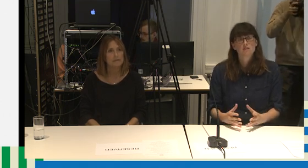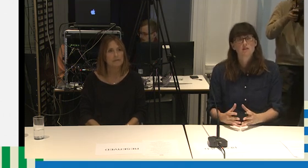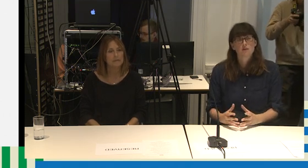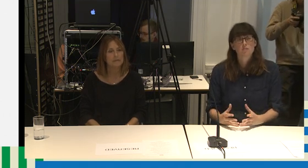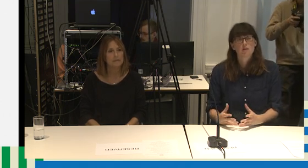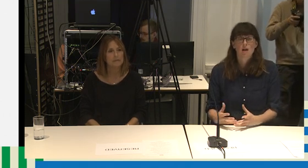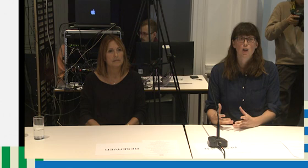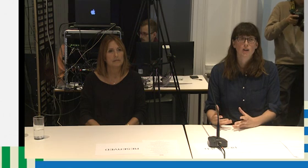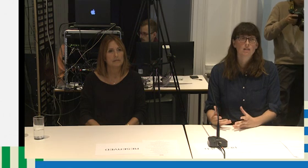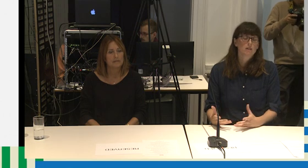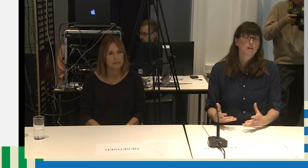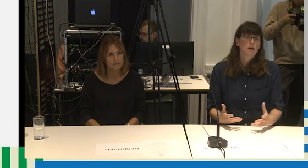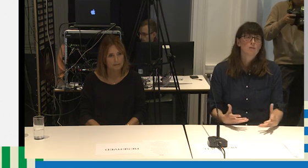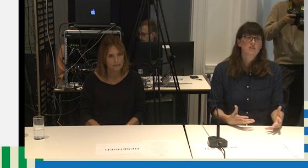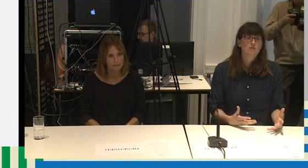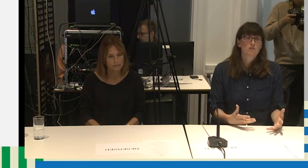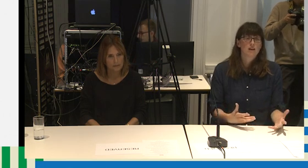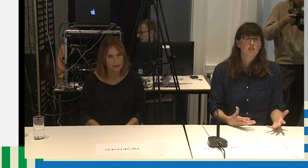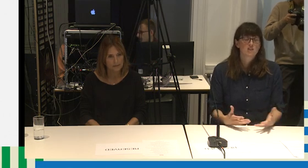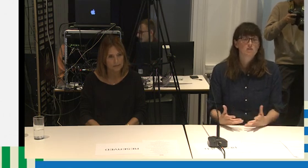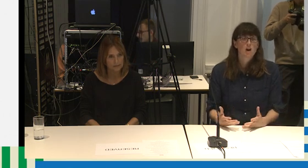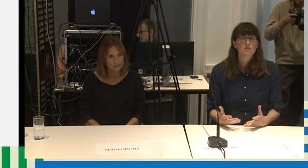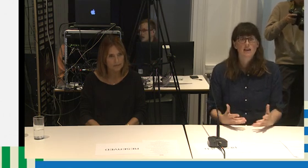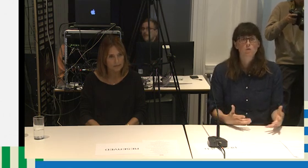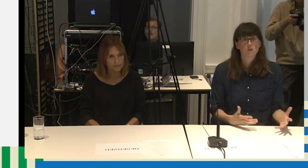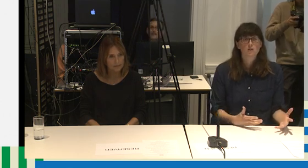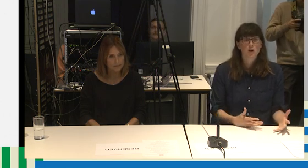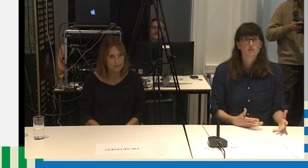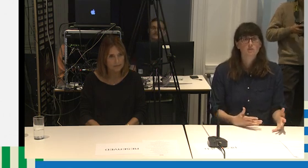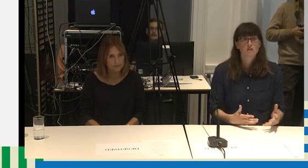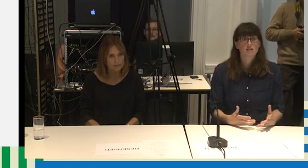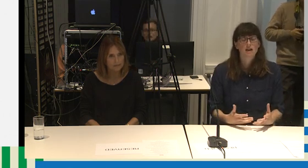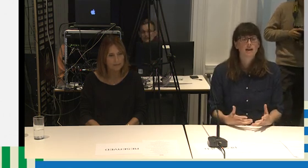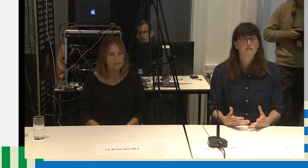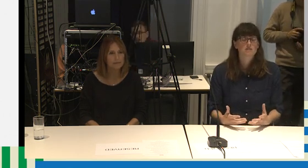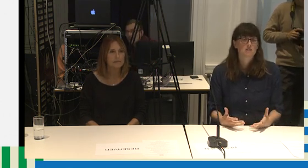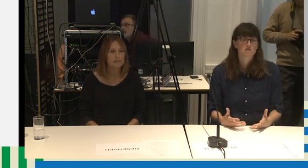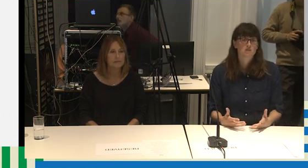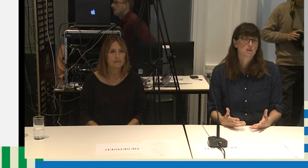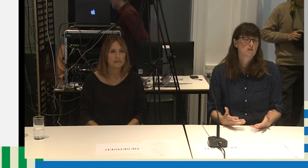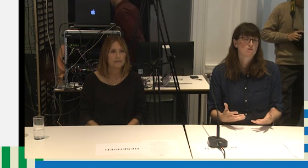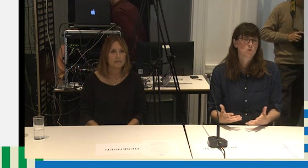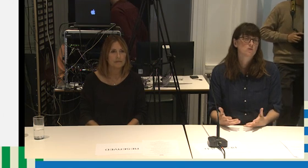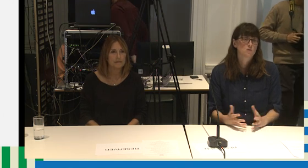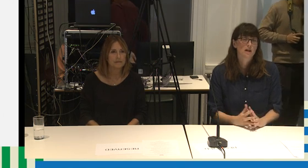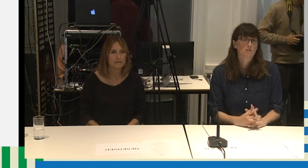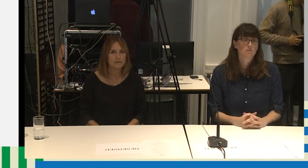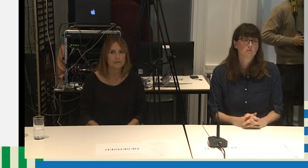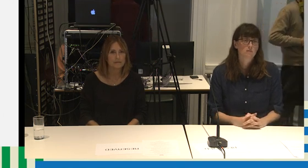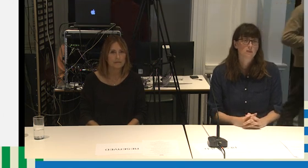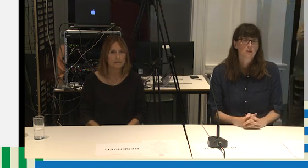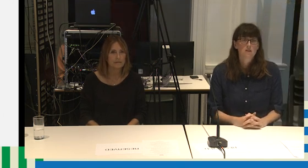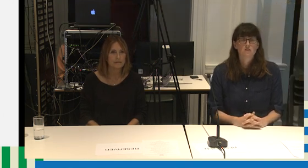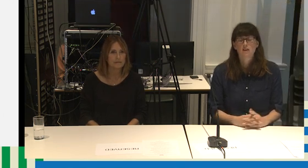It also means that people that are learning in different educational environments and also interpreters can gain access to this resource as